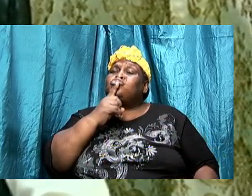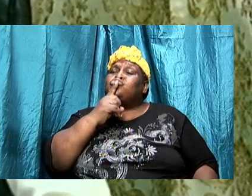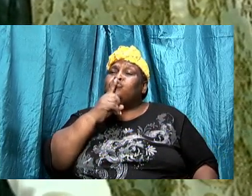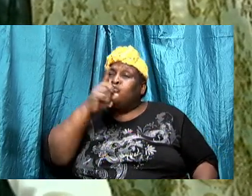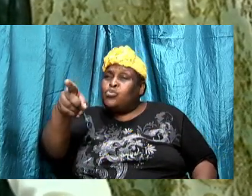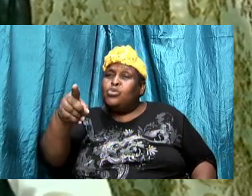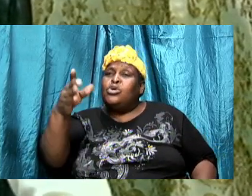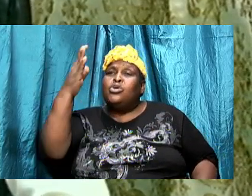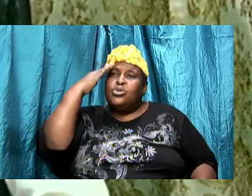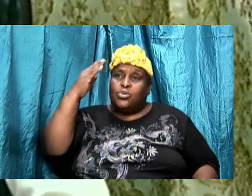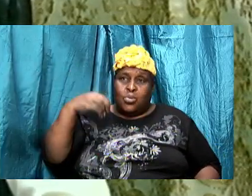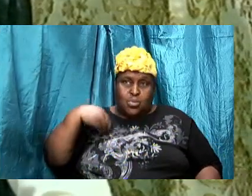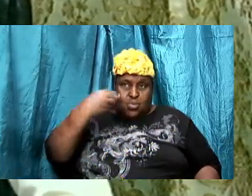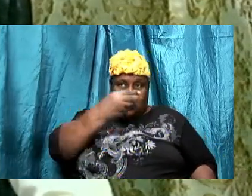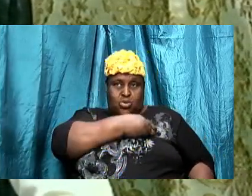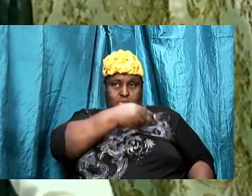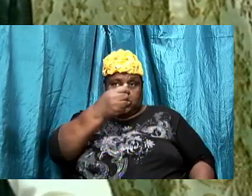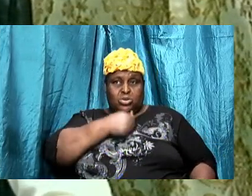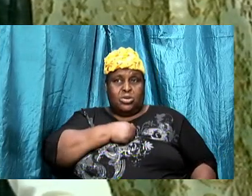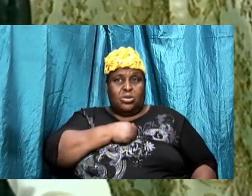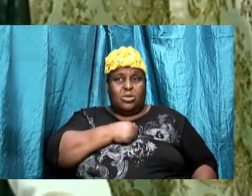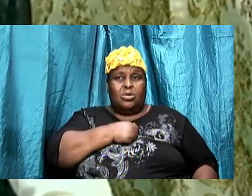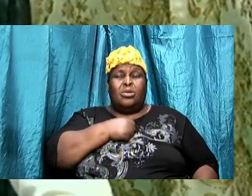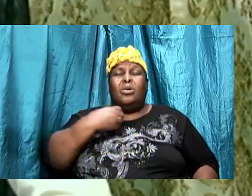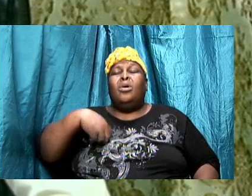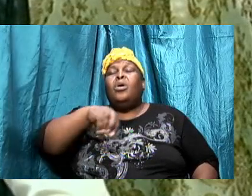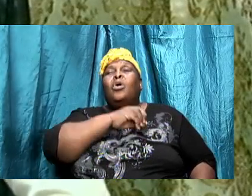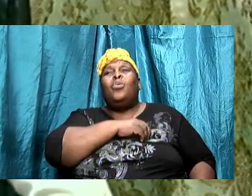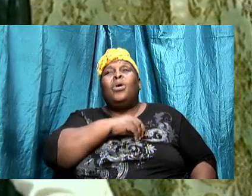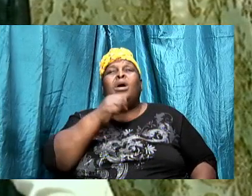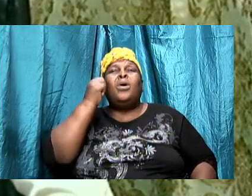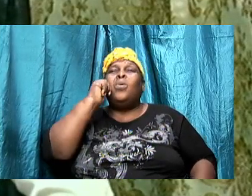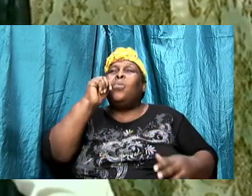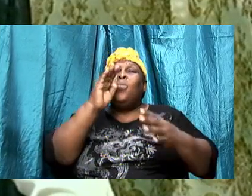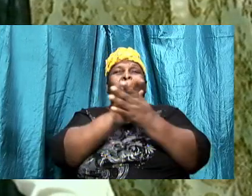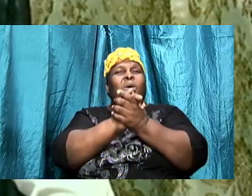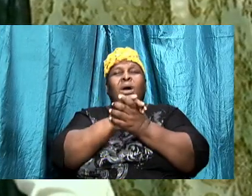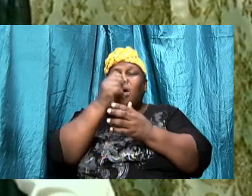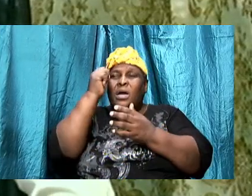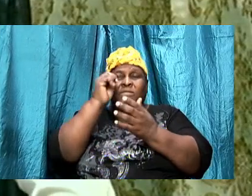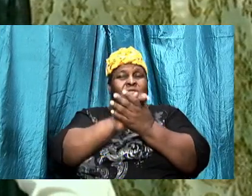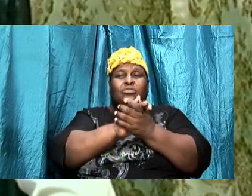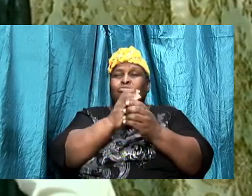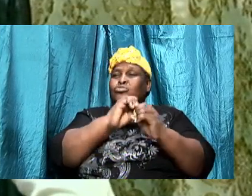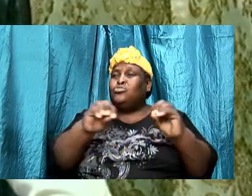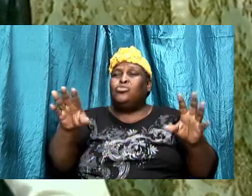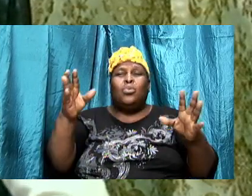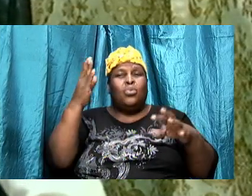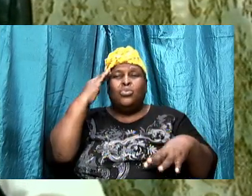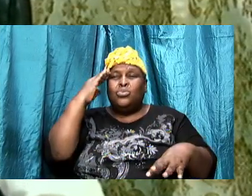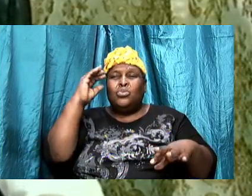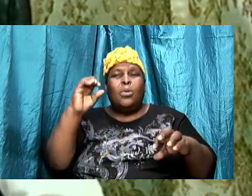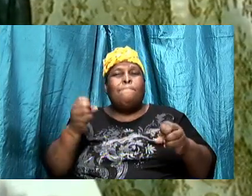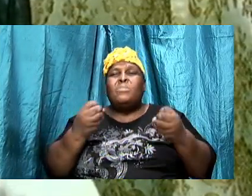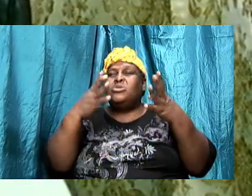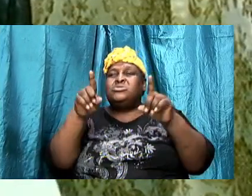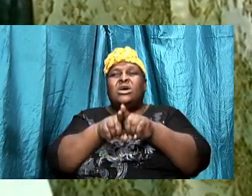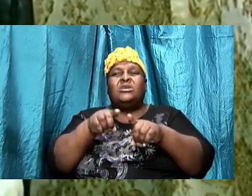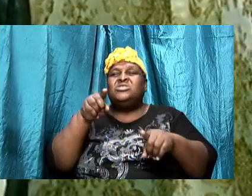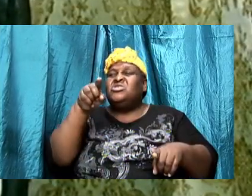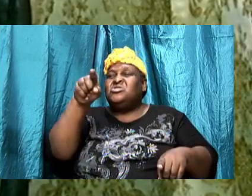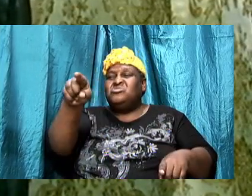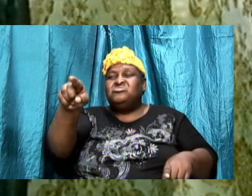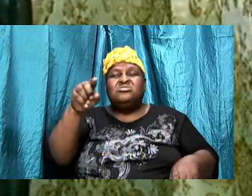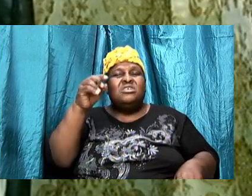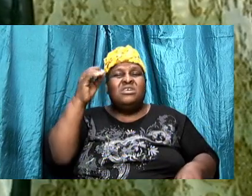us. Our wife doesn't really know us as much as she thinks she does. Our parents